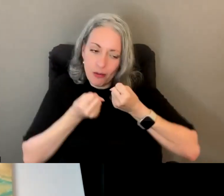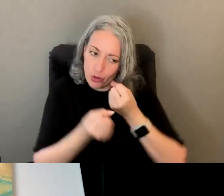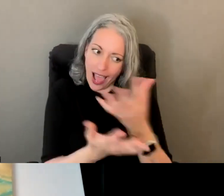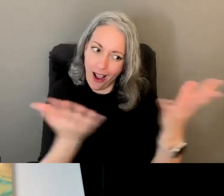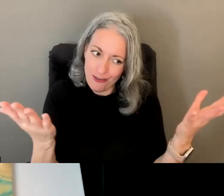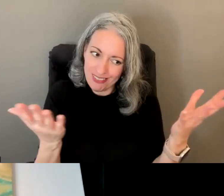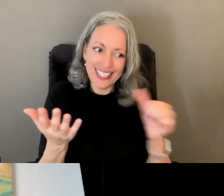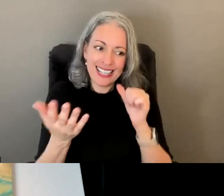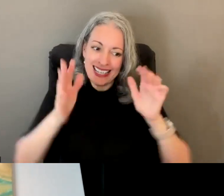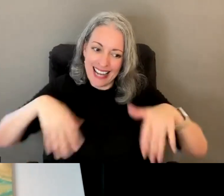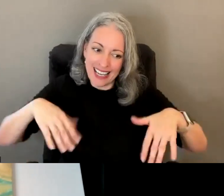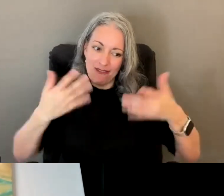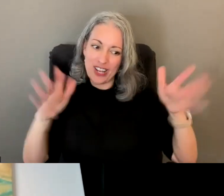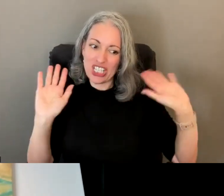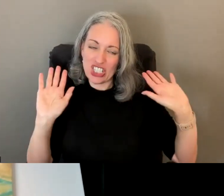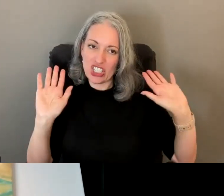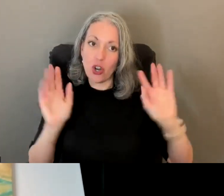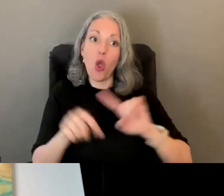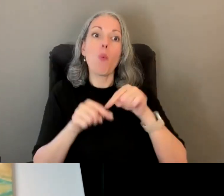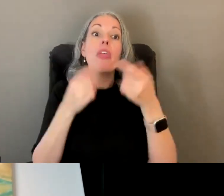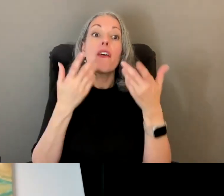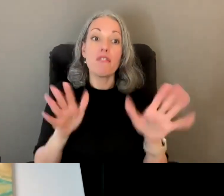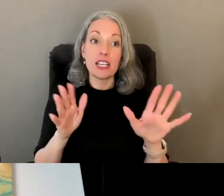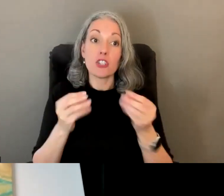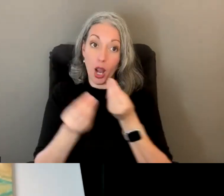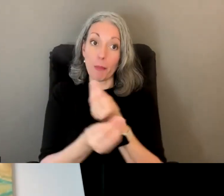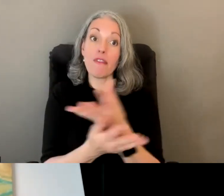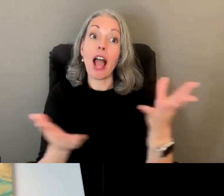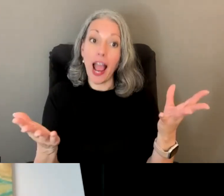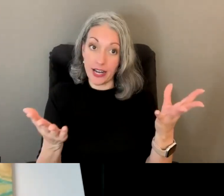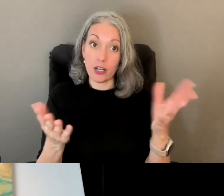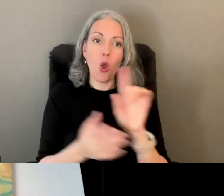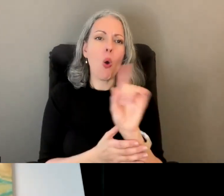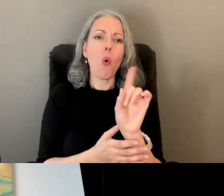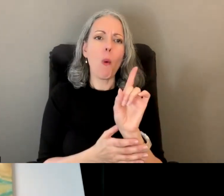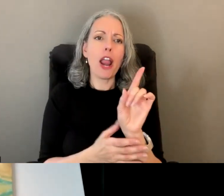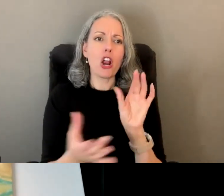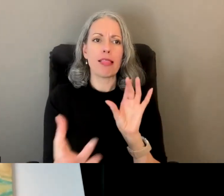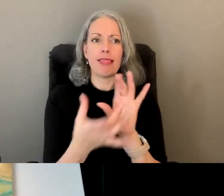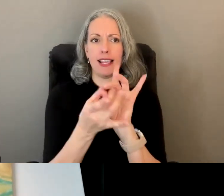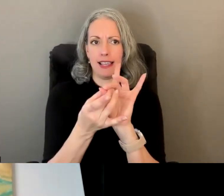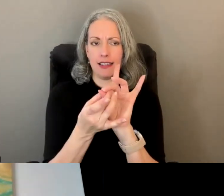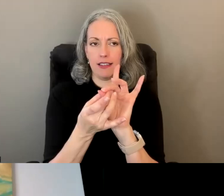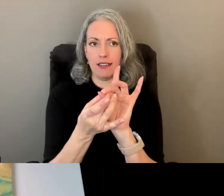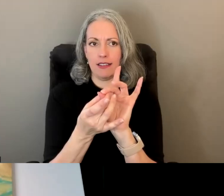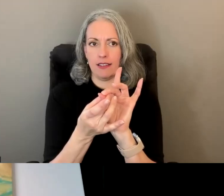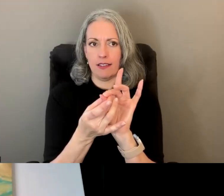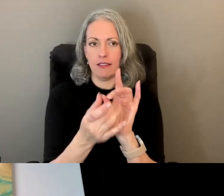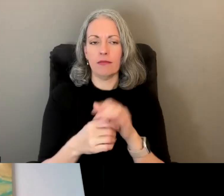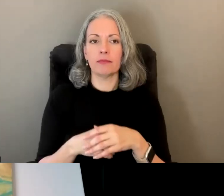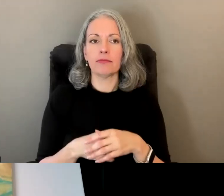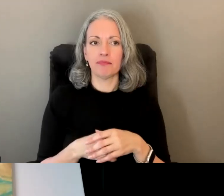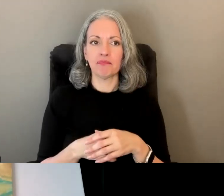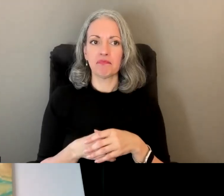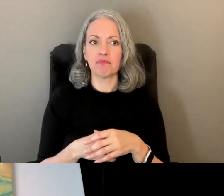aren't complete. So as soon as they are, I can provide that update and provide where it will be linked for the group or where it will live,